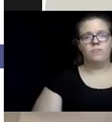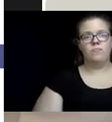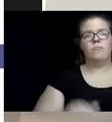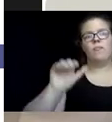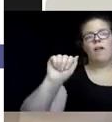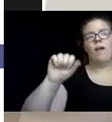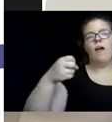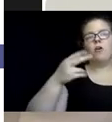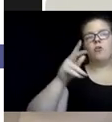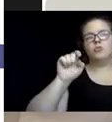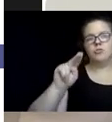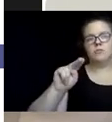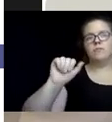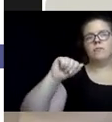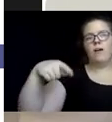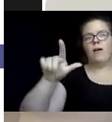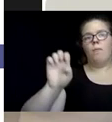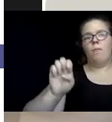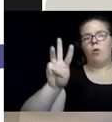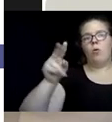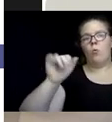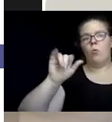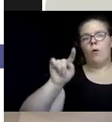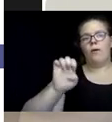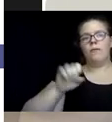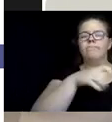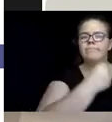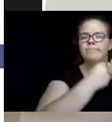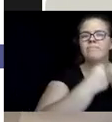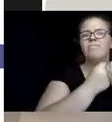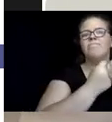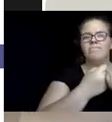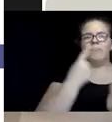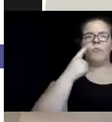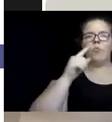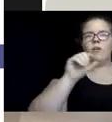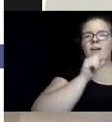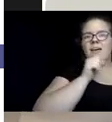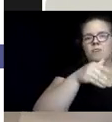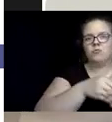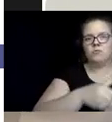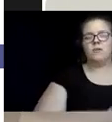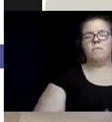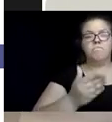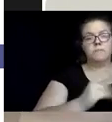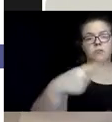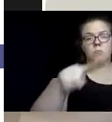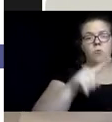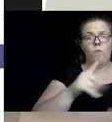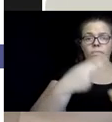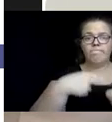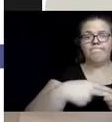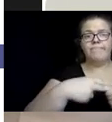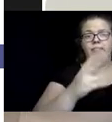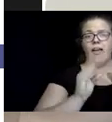Ashton Applewhite is an advocate who speaks out against ageism. For some of you who attend our conferences on